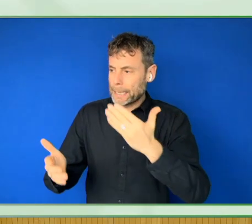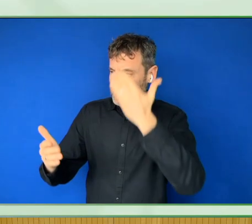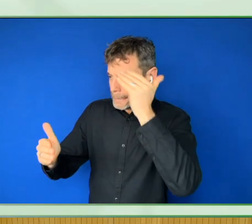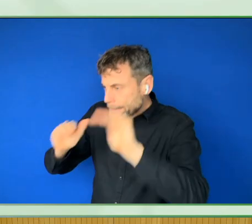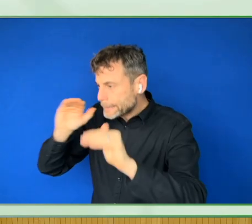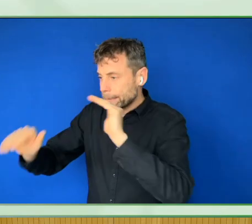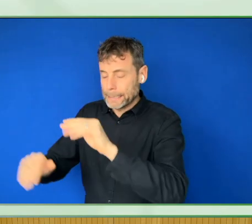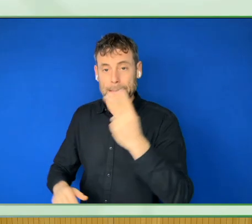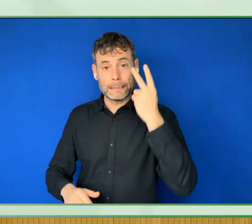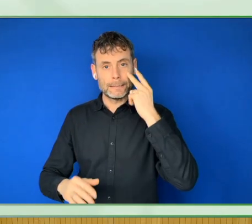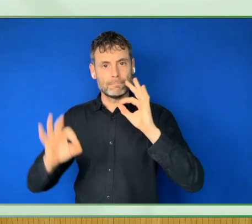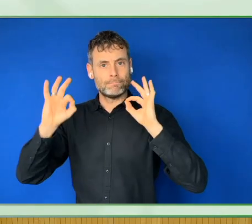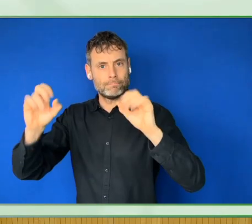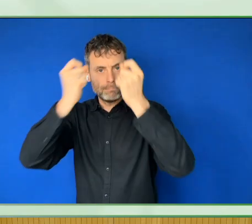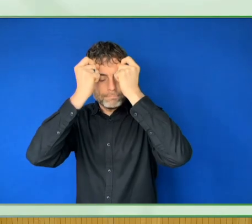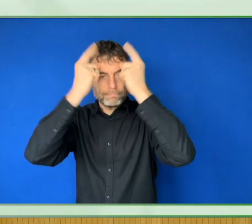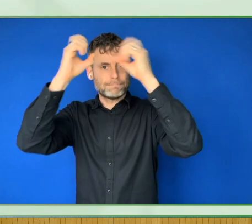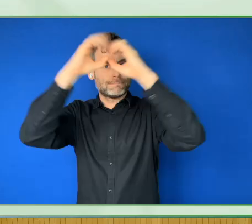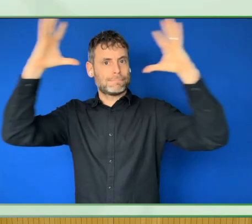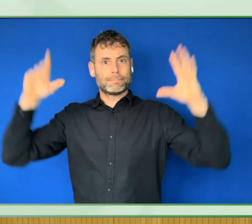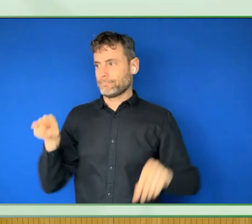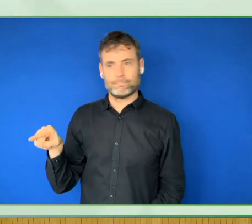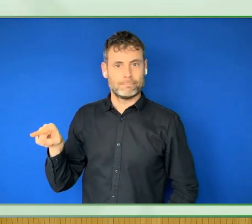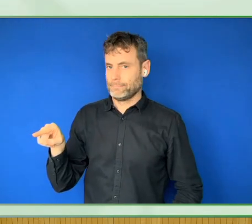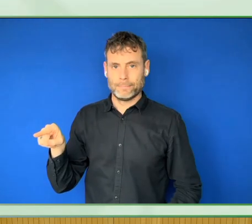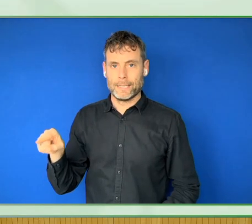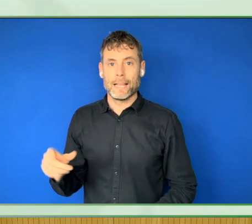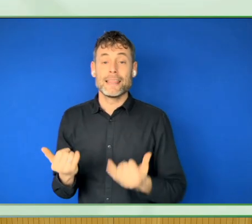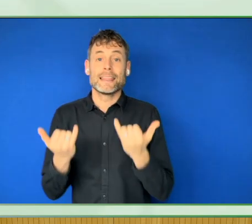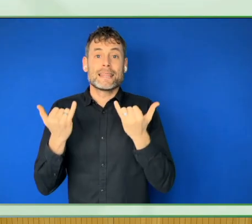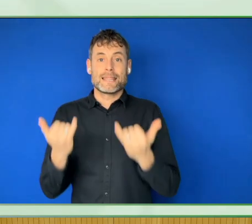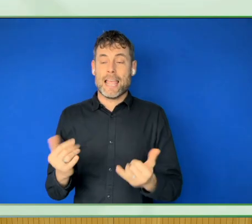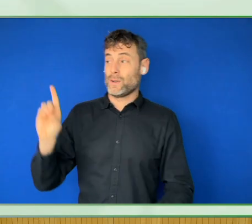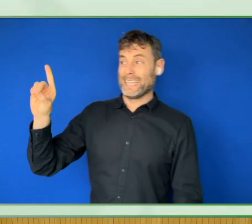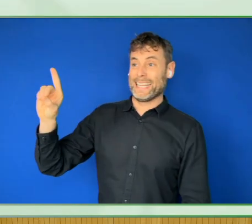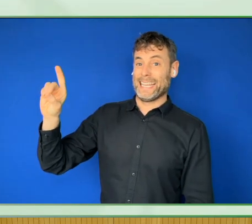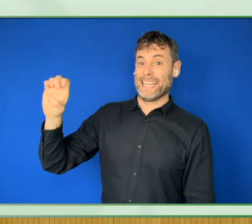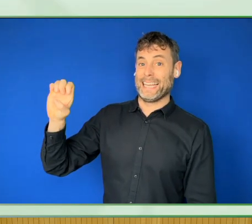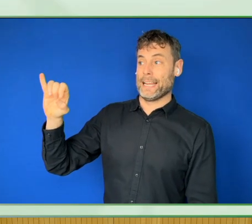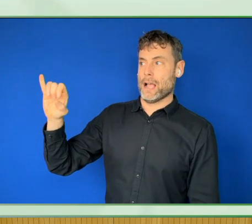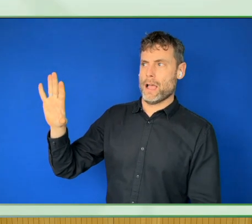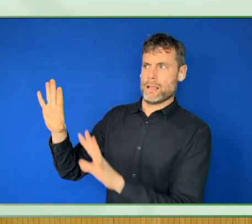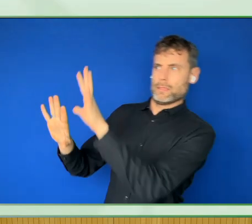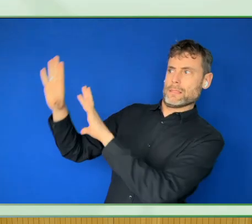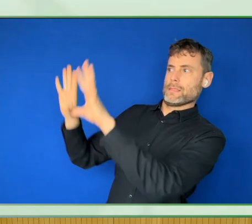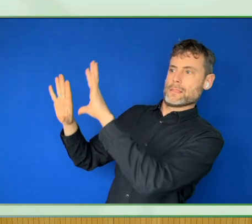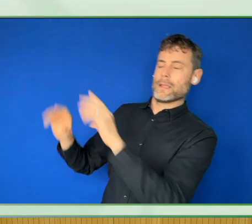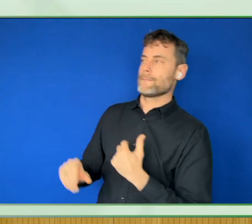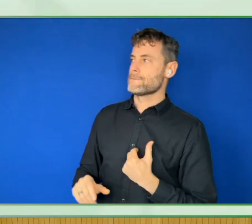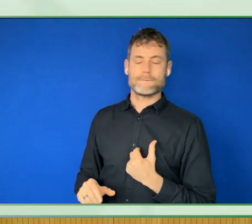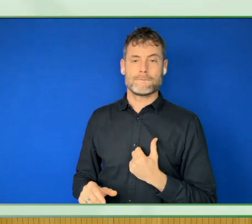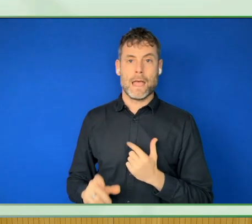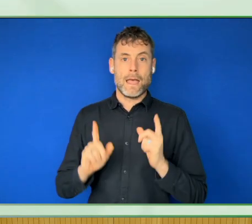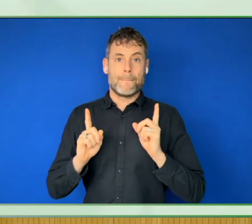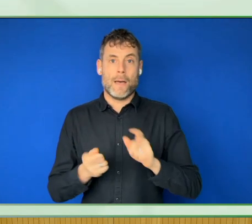at the moment where people are now having to call it something else but try and do the work, but I'm going to let my US colleagues talk more